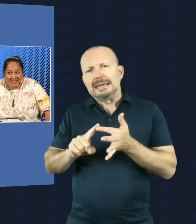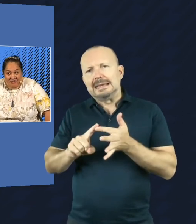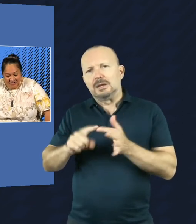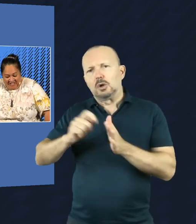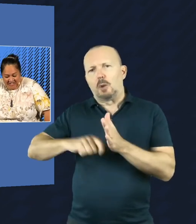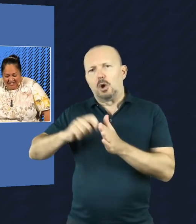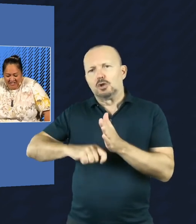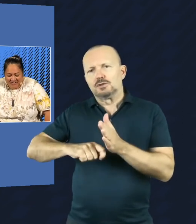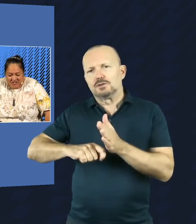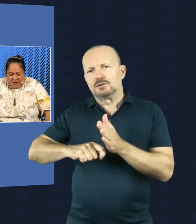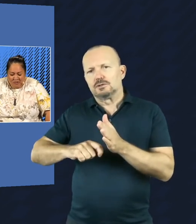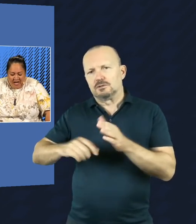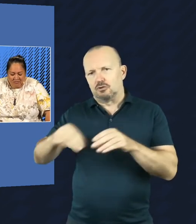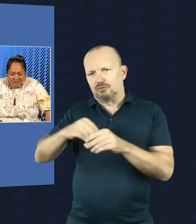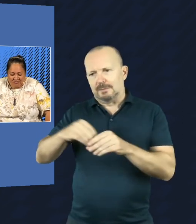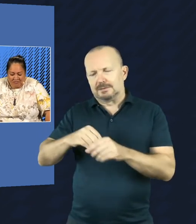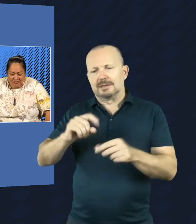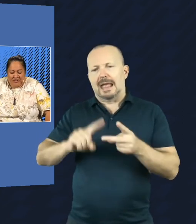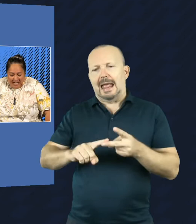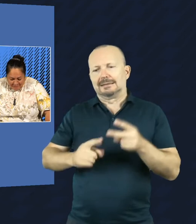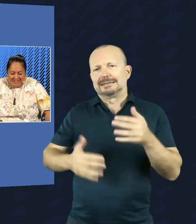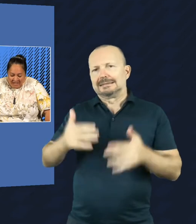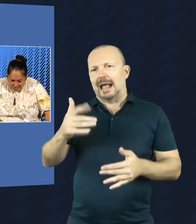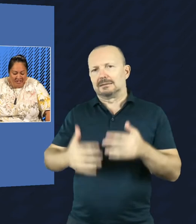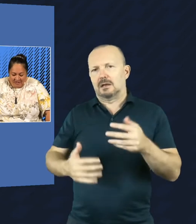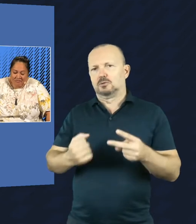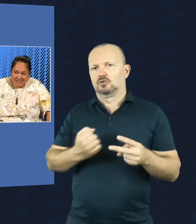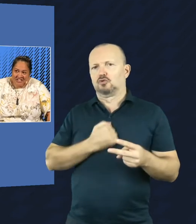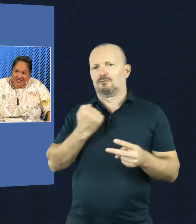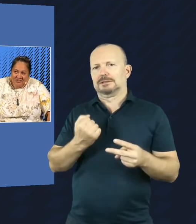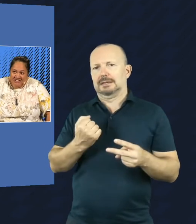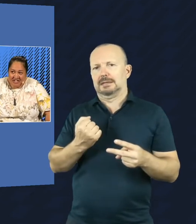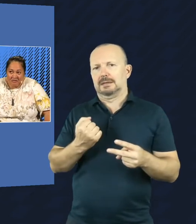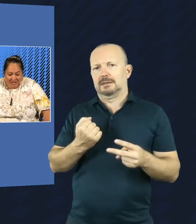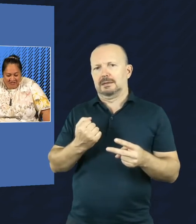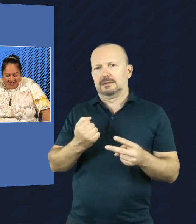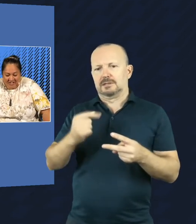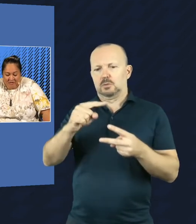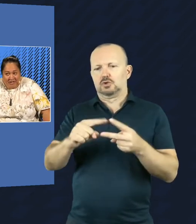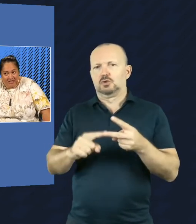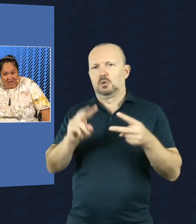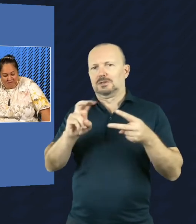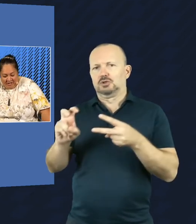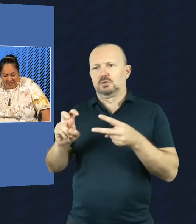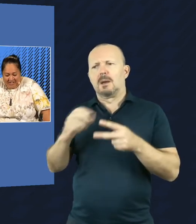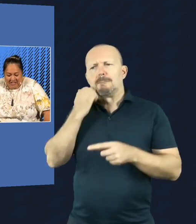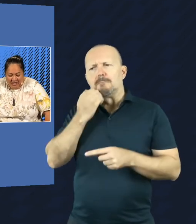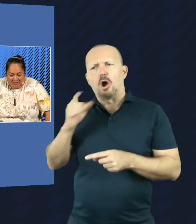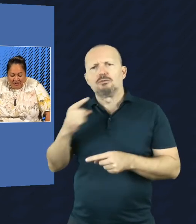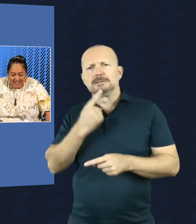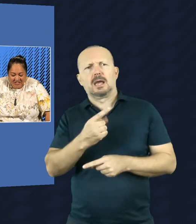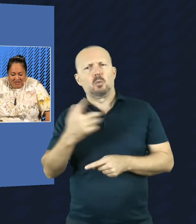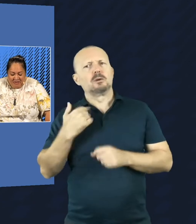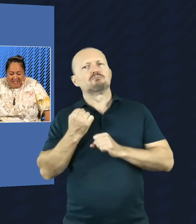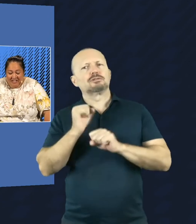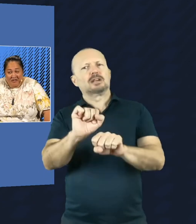and data sovereignty. So, with claimants arguing the protection of tikanga Māori, mātauranga Māori, and